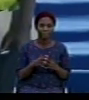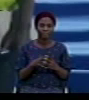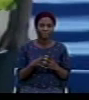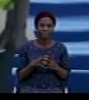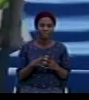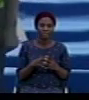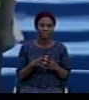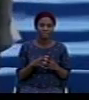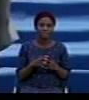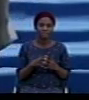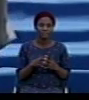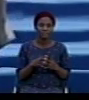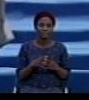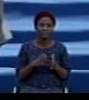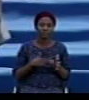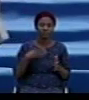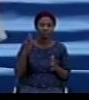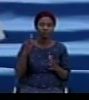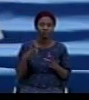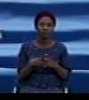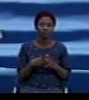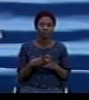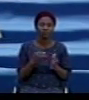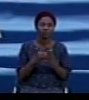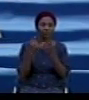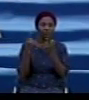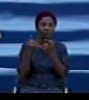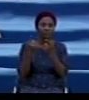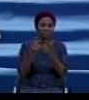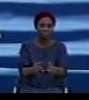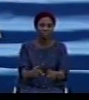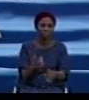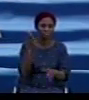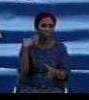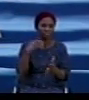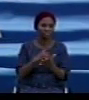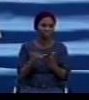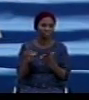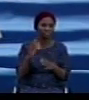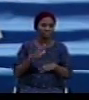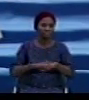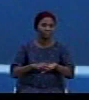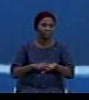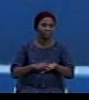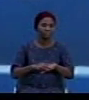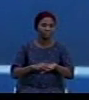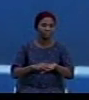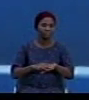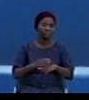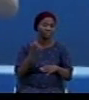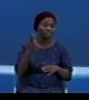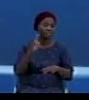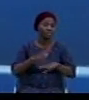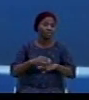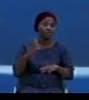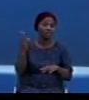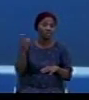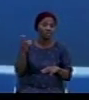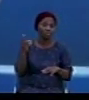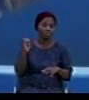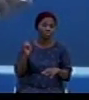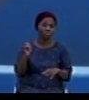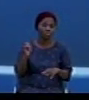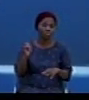District. My testimony goes thus. It happened last week on Thursday. Last weekend, Wednesday, actually, I just came back from school